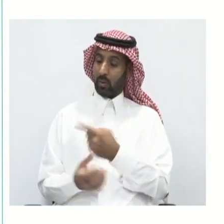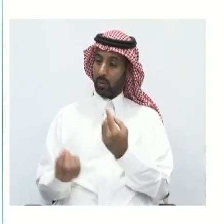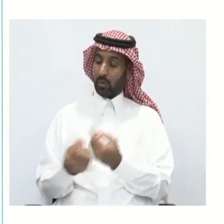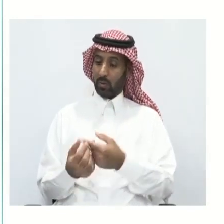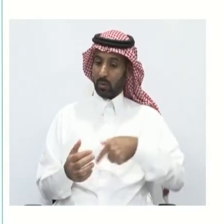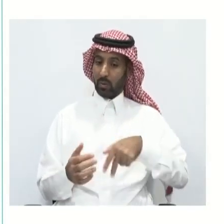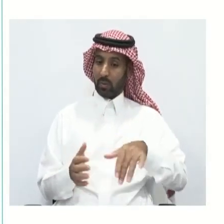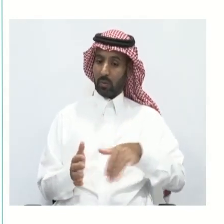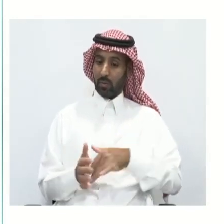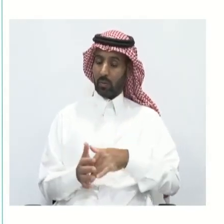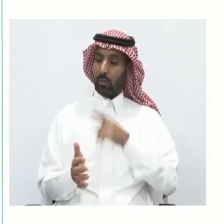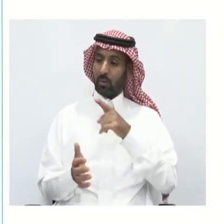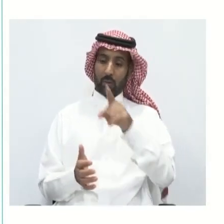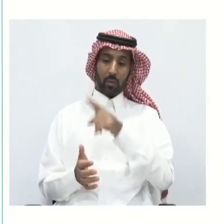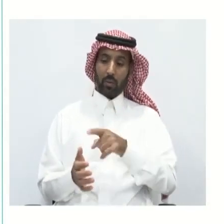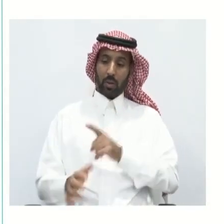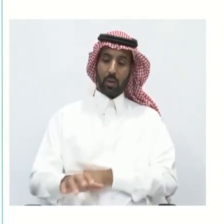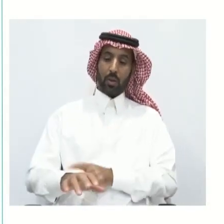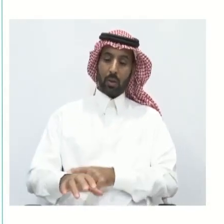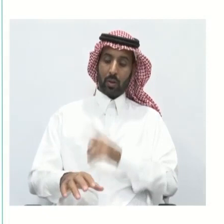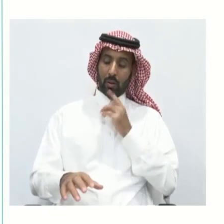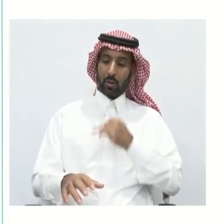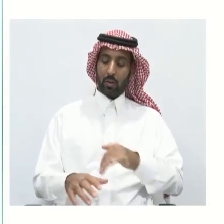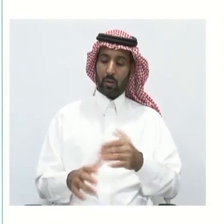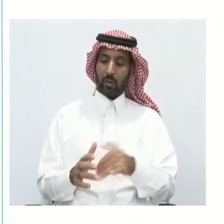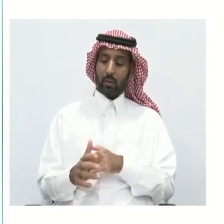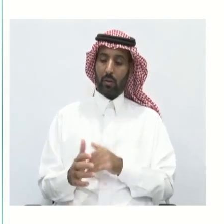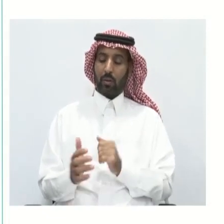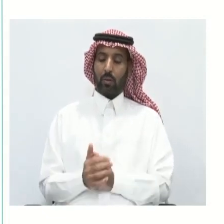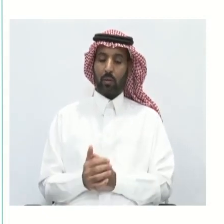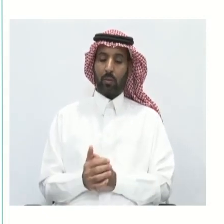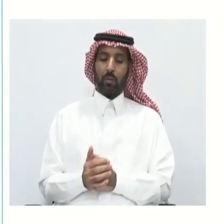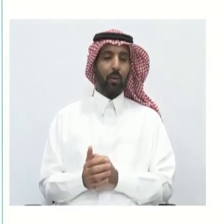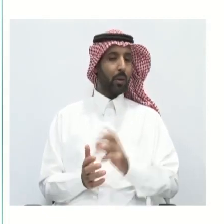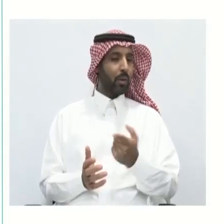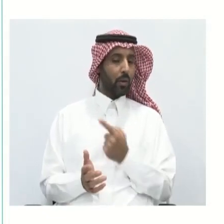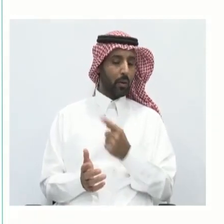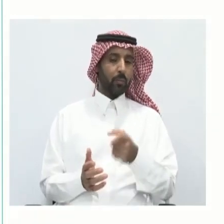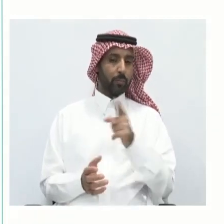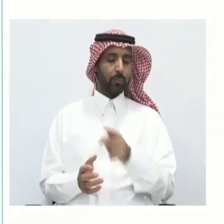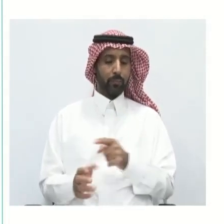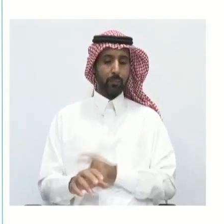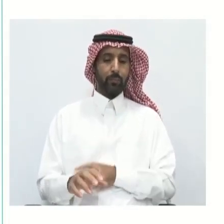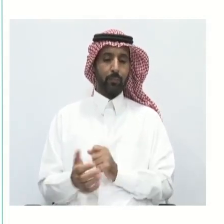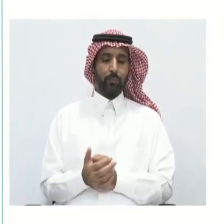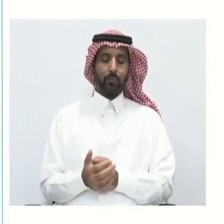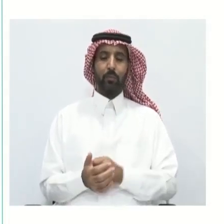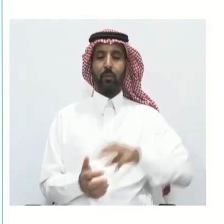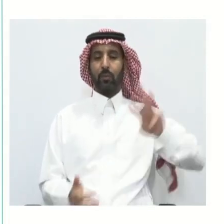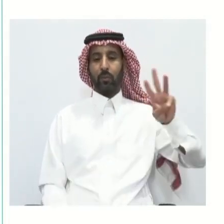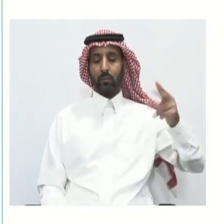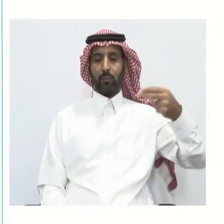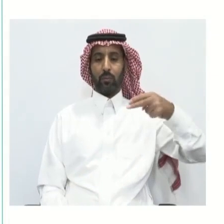there? You're asking about the time you're going to get there, to arrive there. How do we ask about the time? Very good.